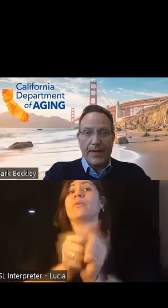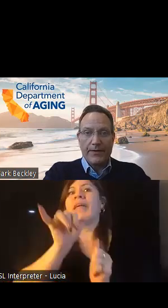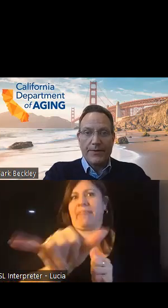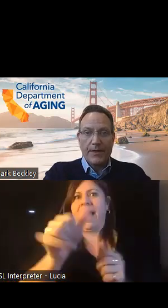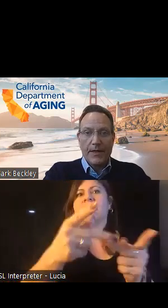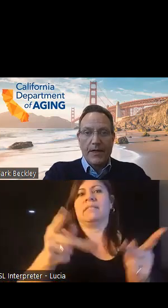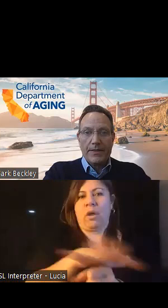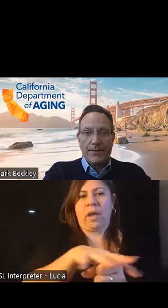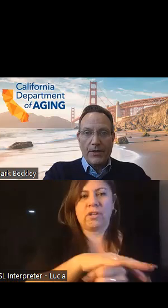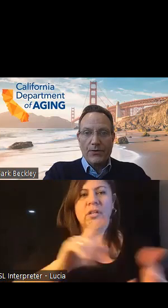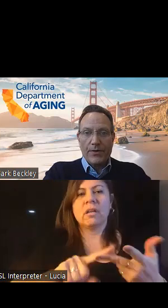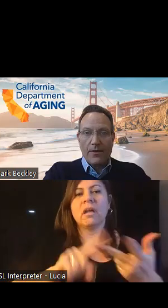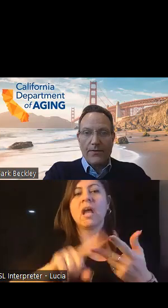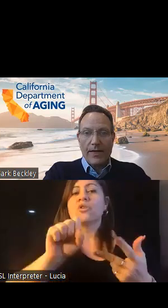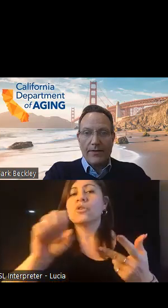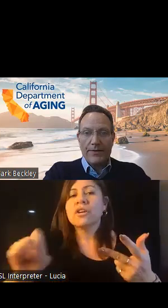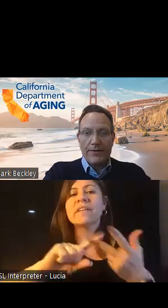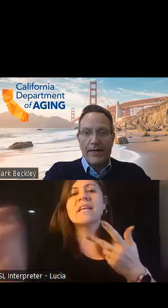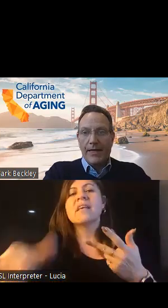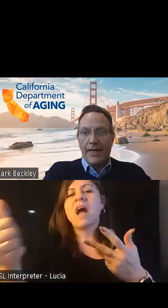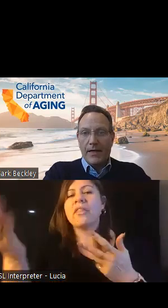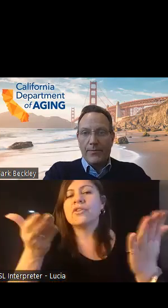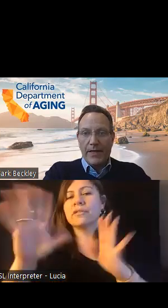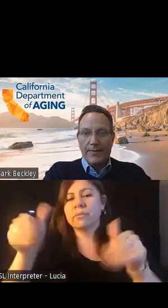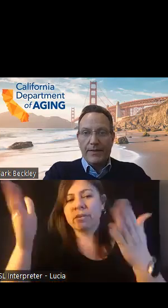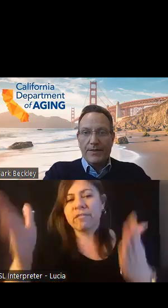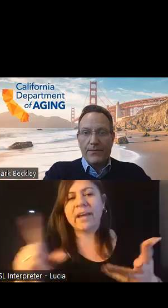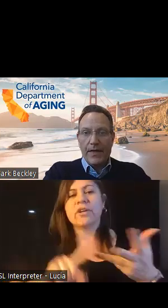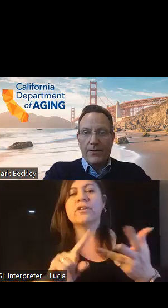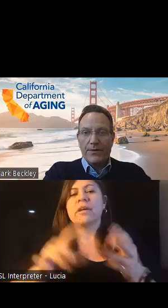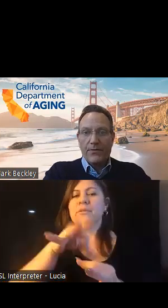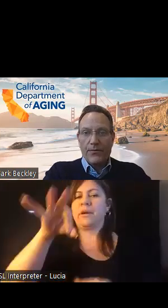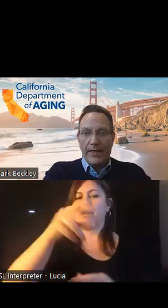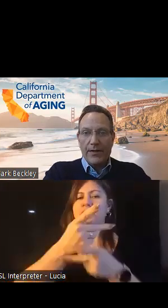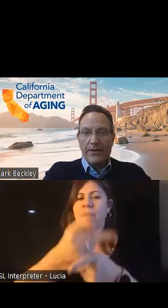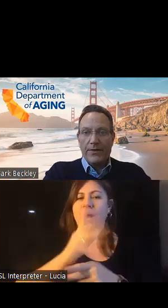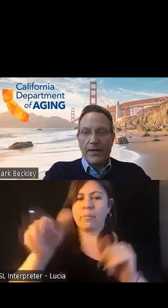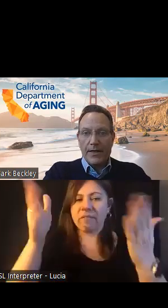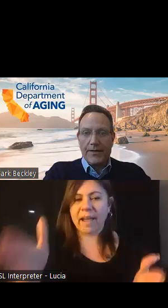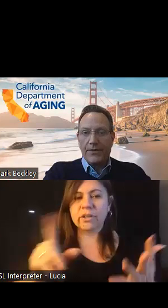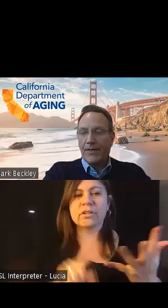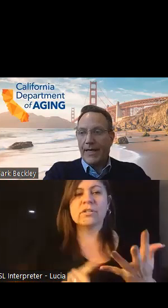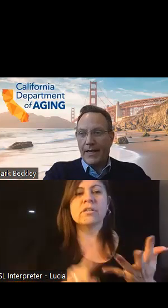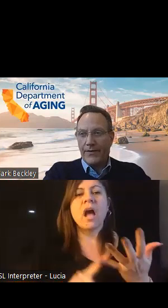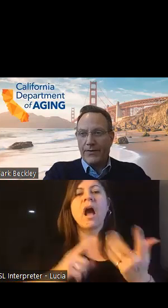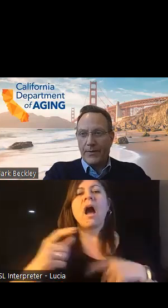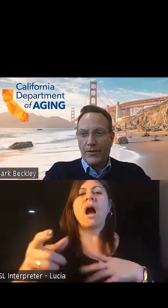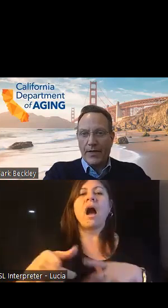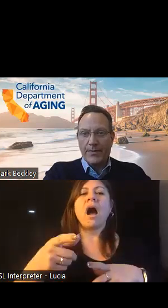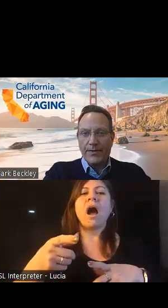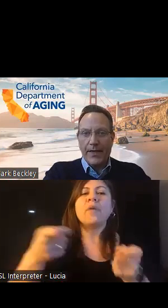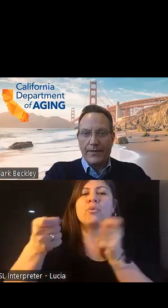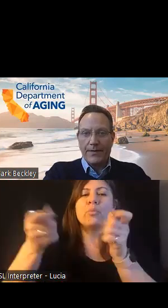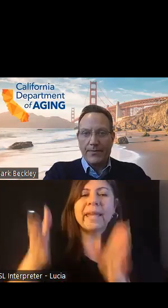service providers, spiritual care providers, and ombudsmen, surveyors, regulators, auditors, and other